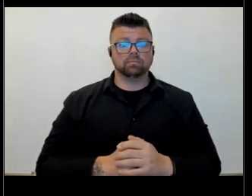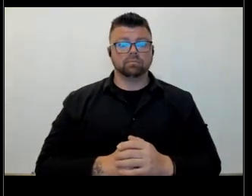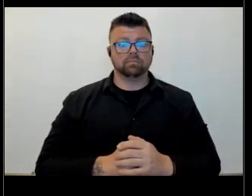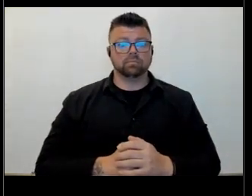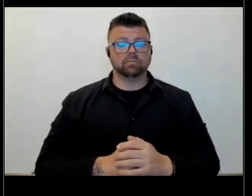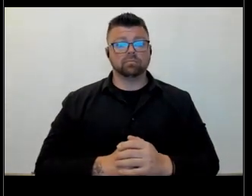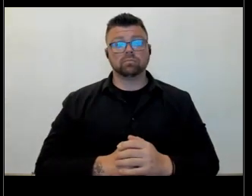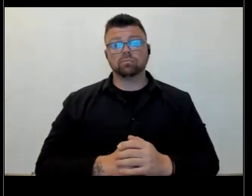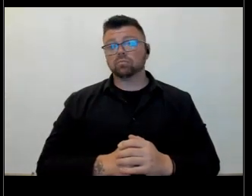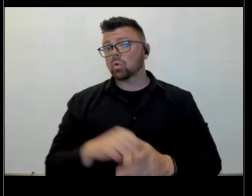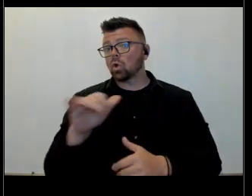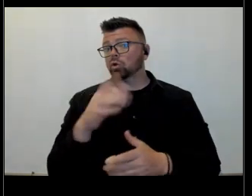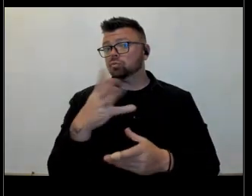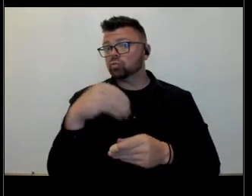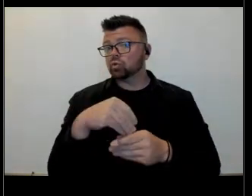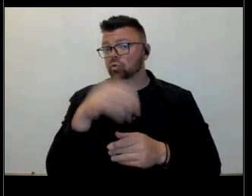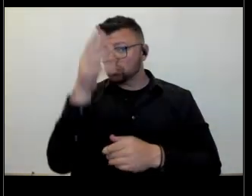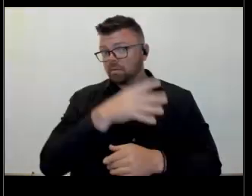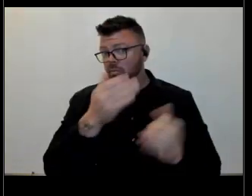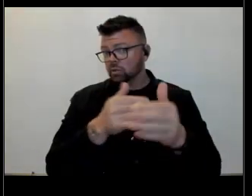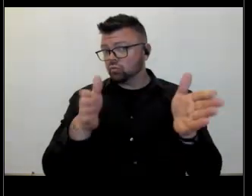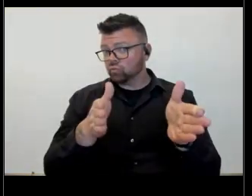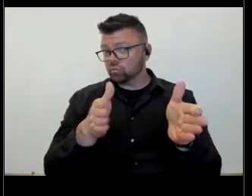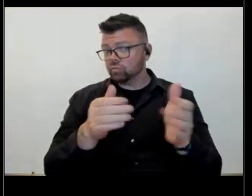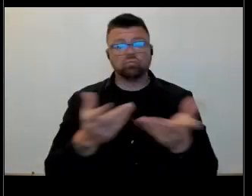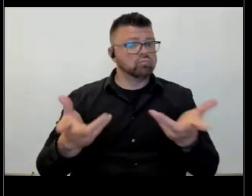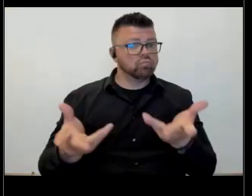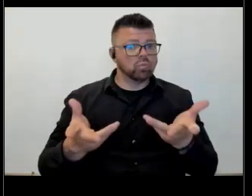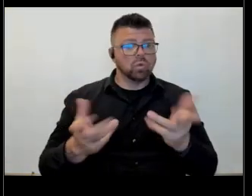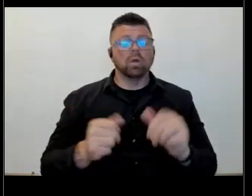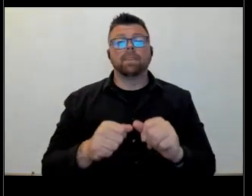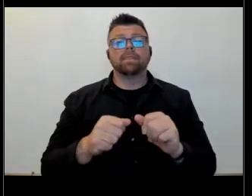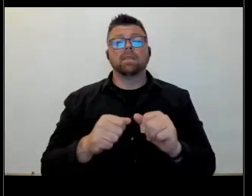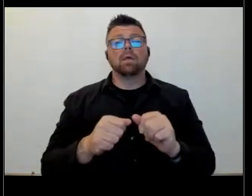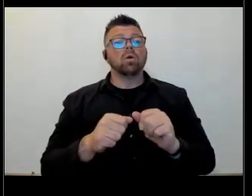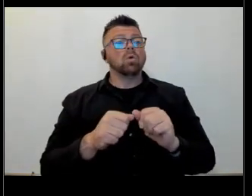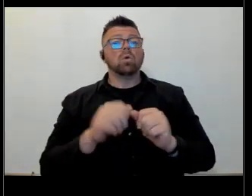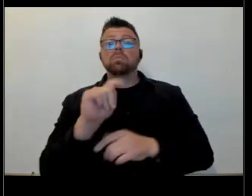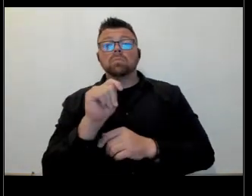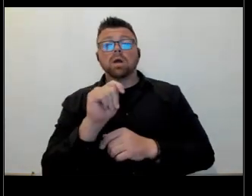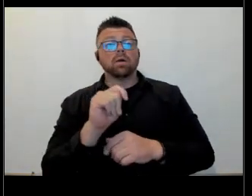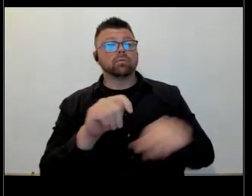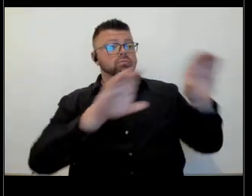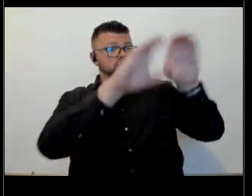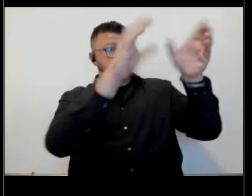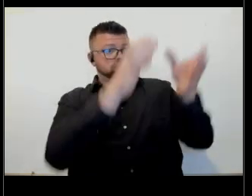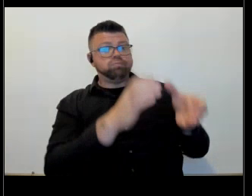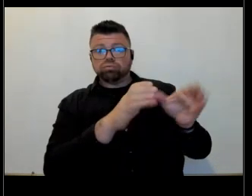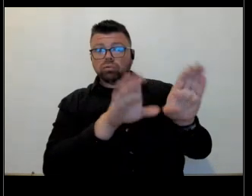Additionally, the men's room includes a wall-hung urinal with an elongated bowl.